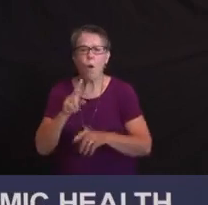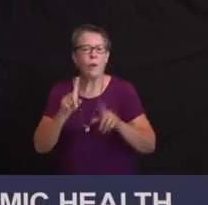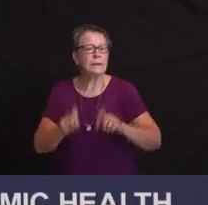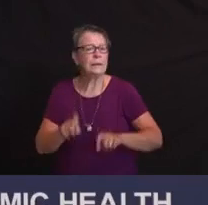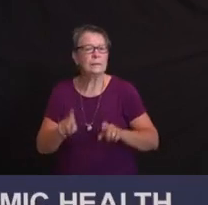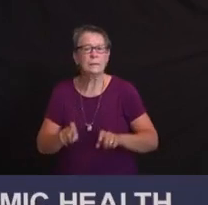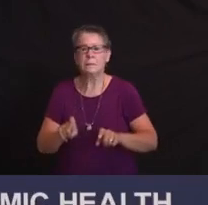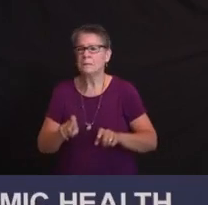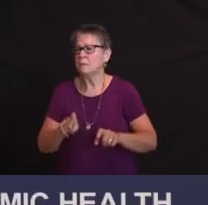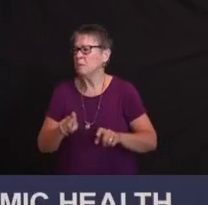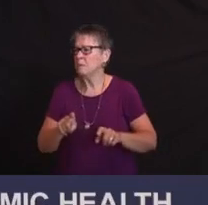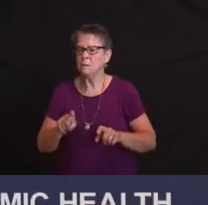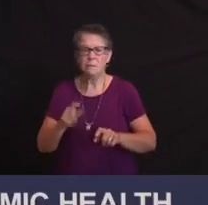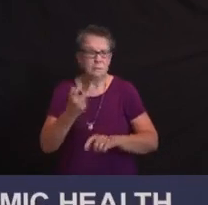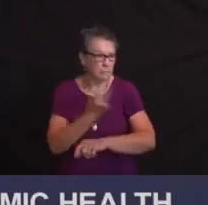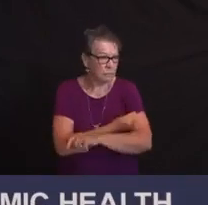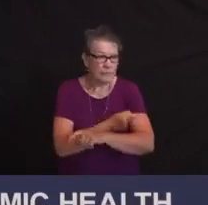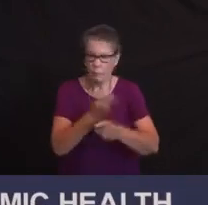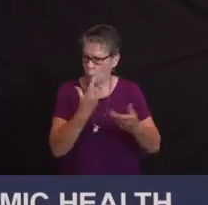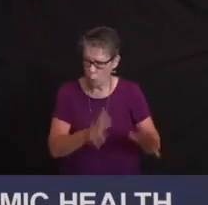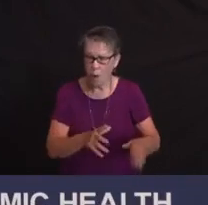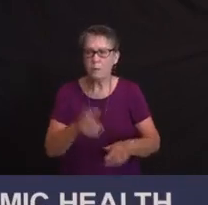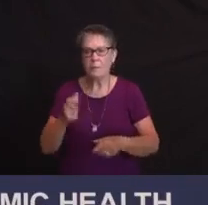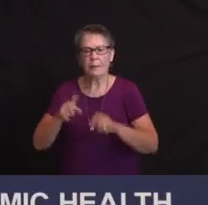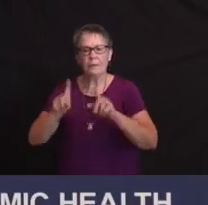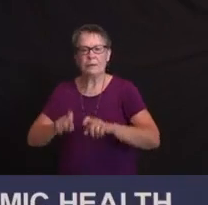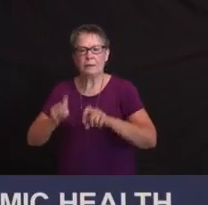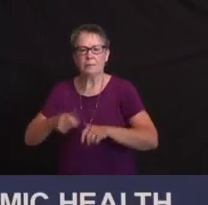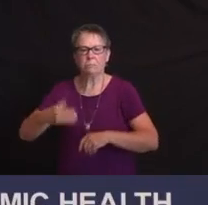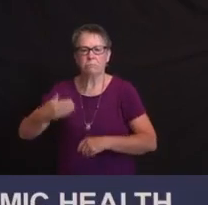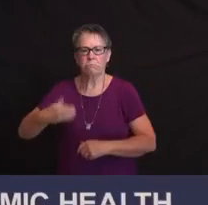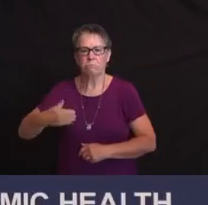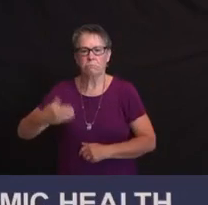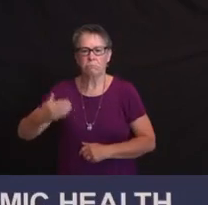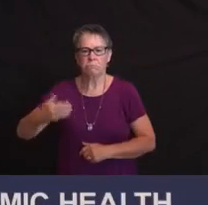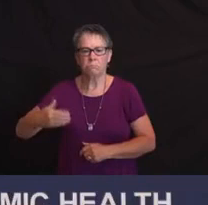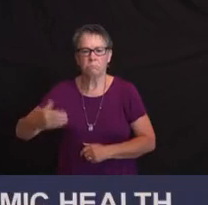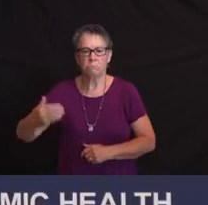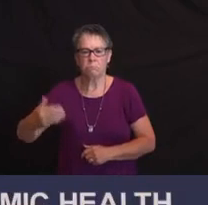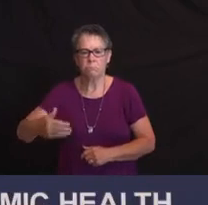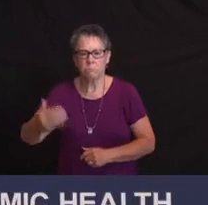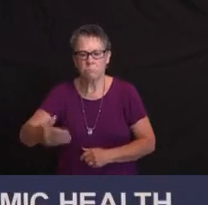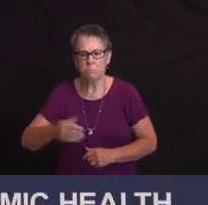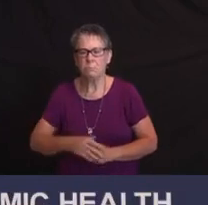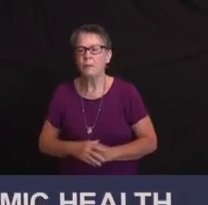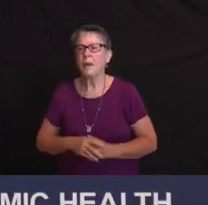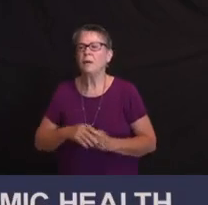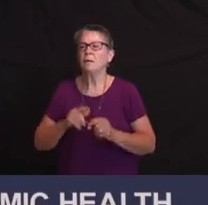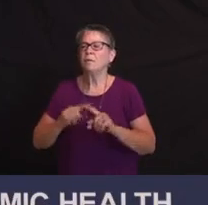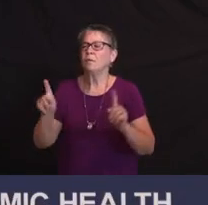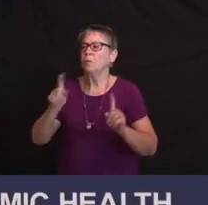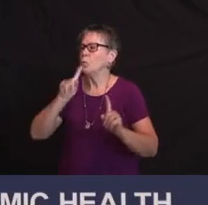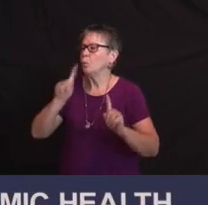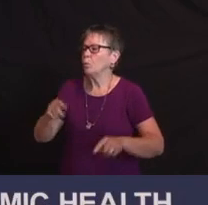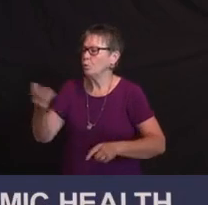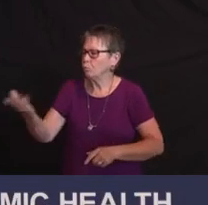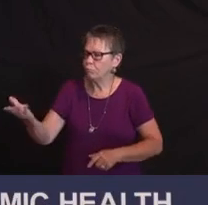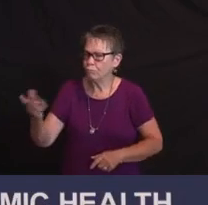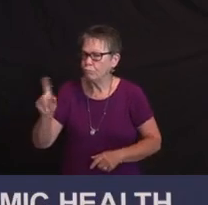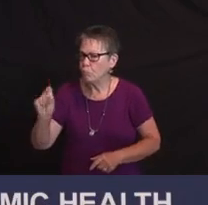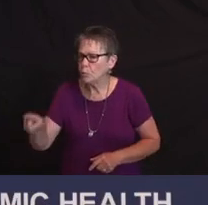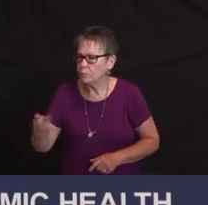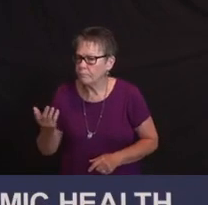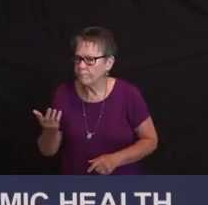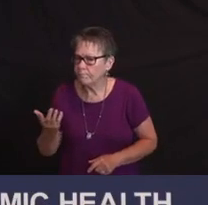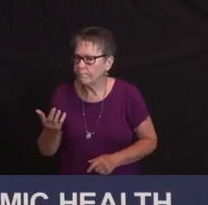Thank you. Let's go back to Daniel, if that's okay. Daniel, good afternoon. Good afternoon, Governor. What do projections show for when the